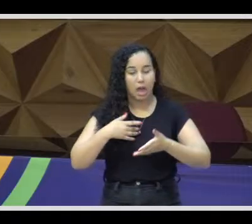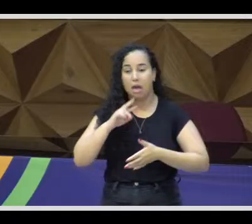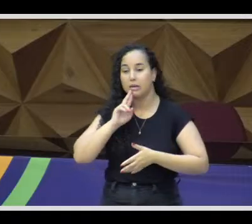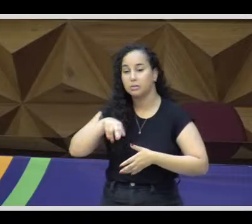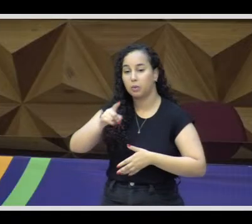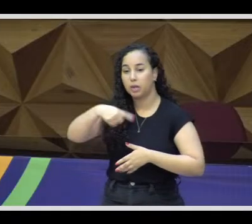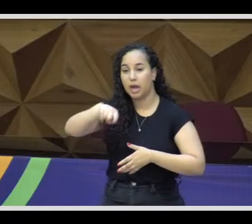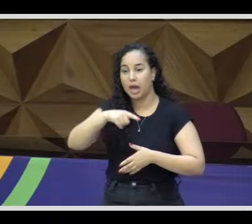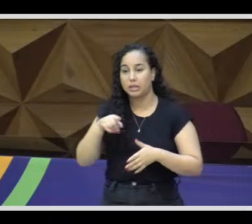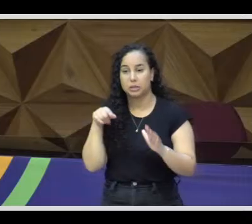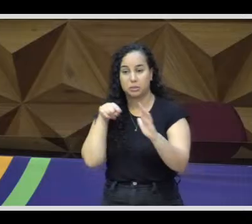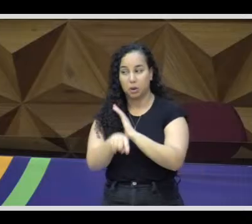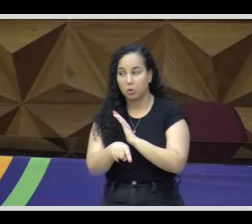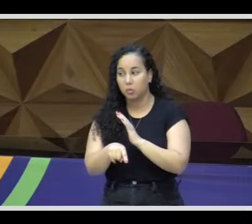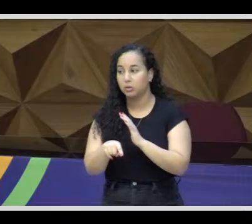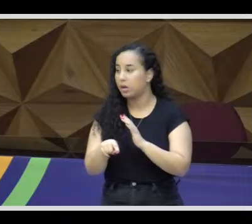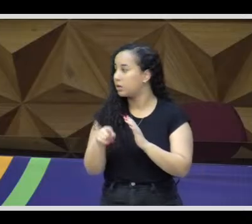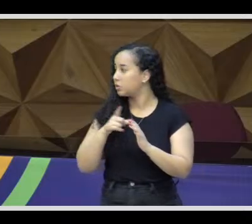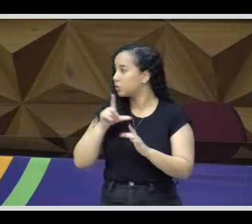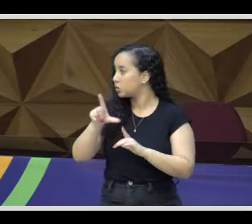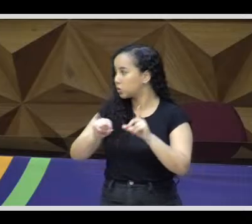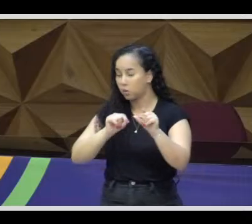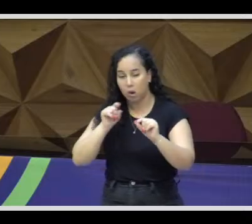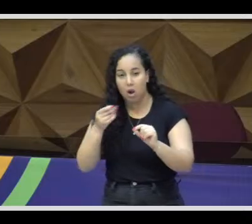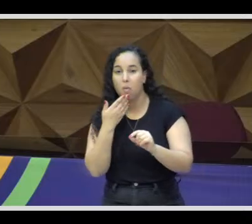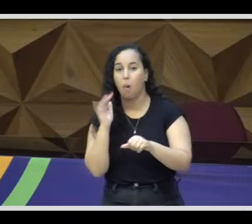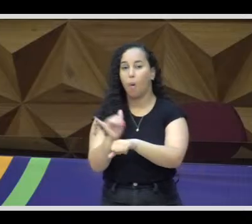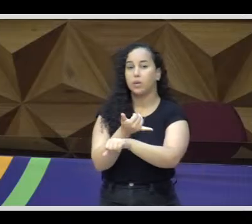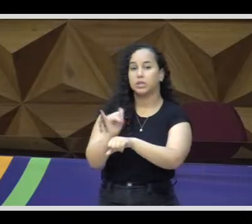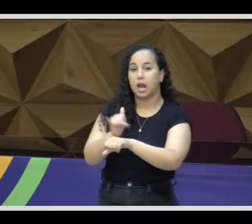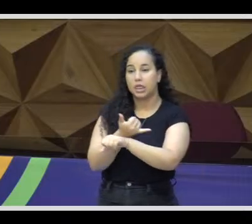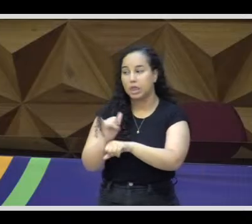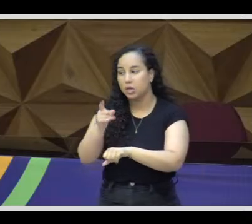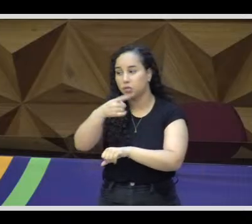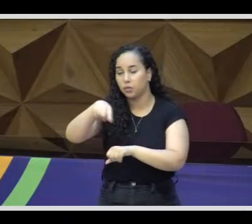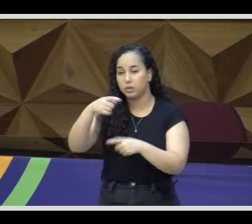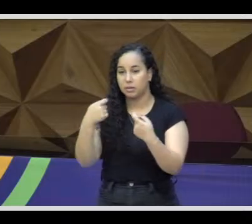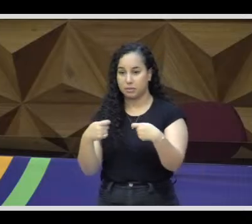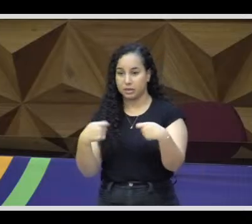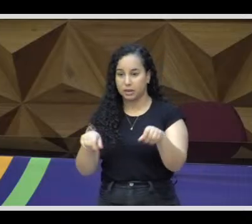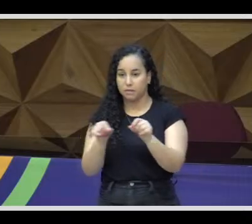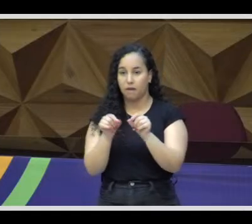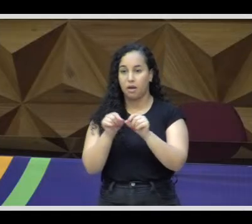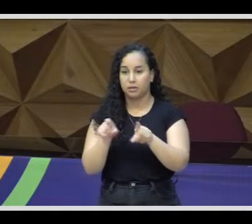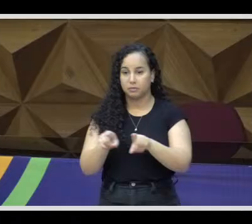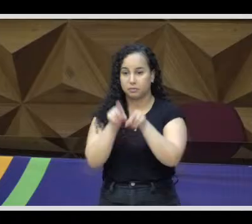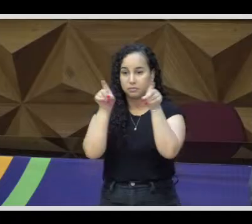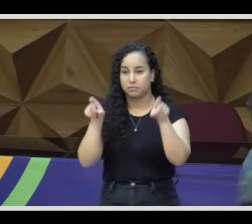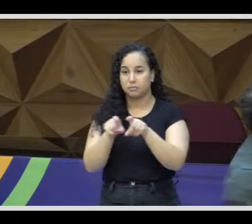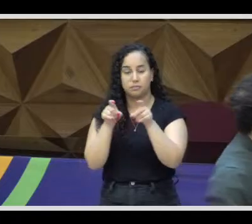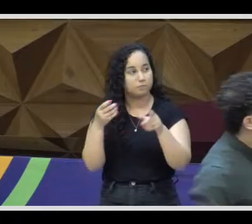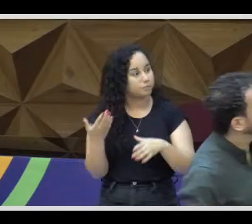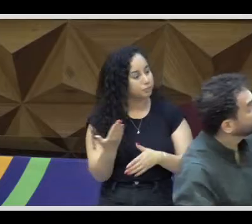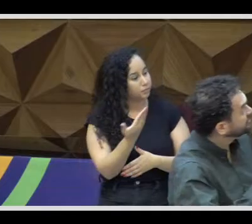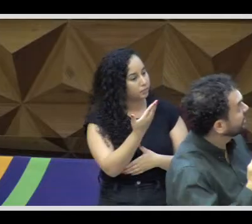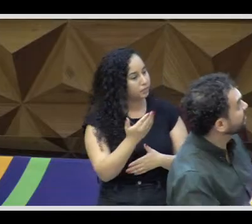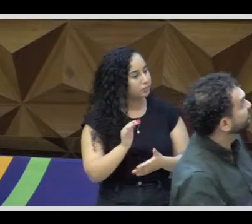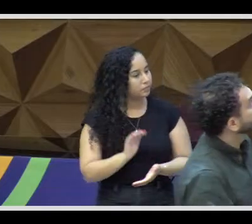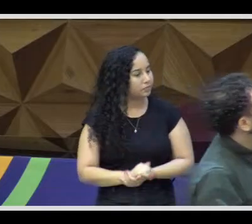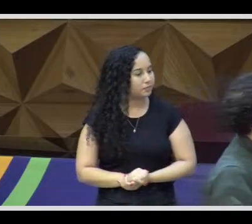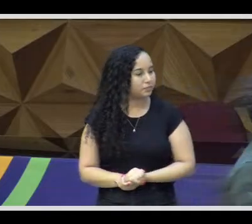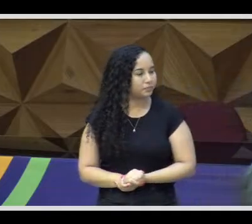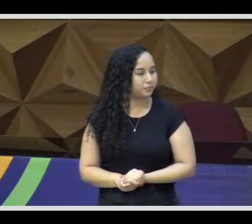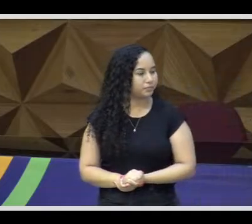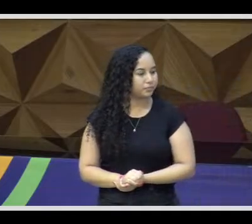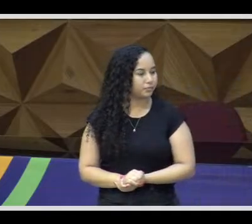help partisans to choose their strategy, you need to do computational political science, stuff like that. So lots of